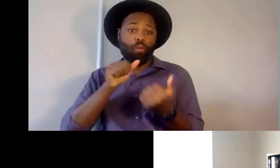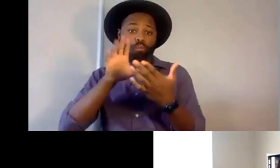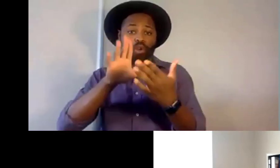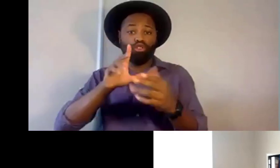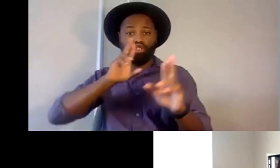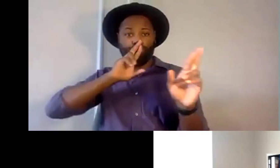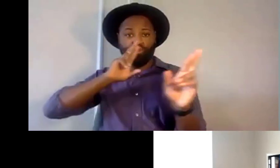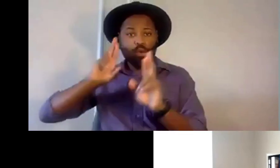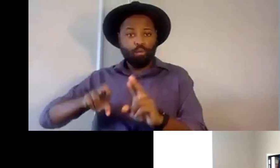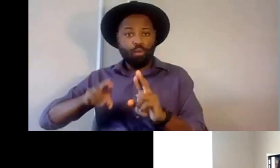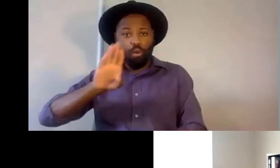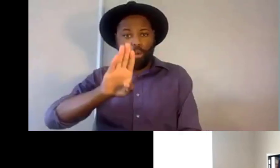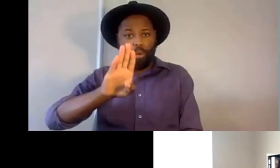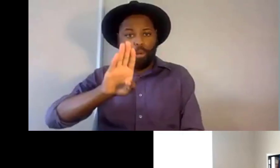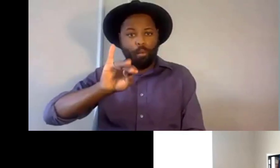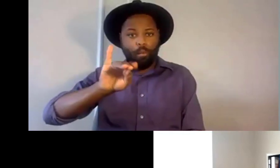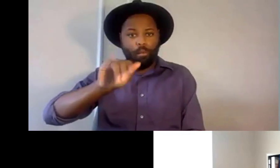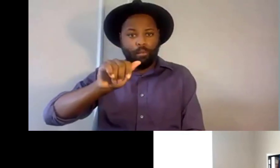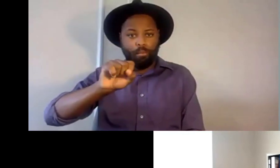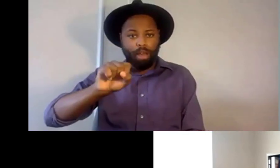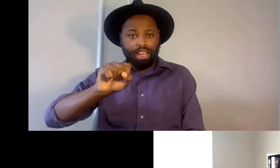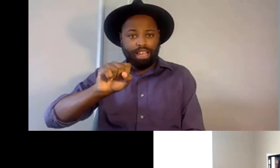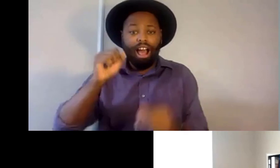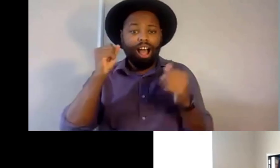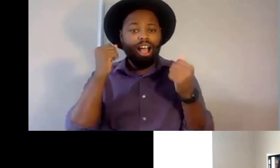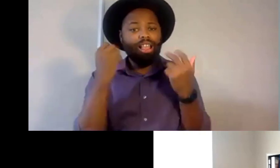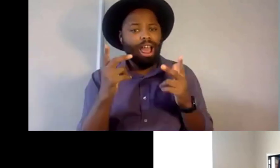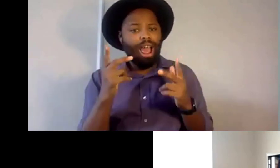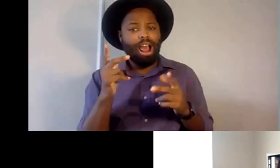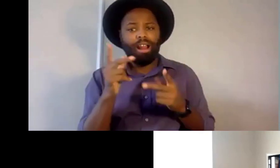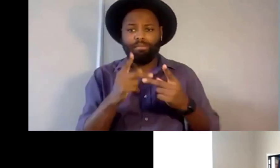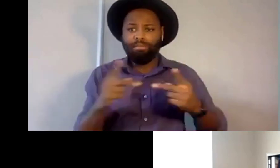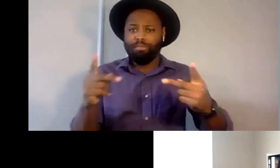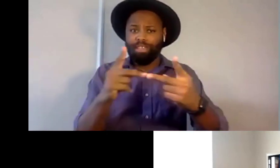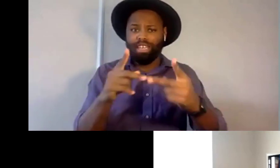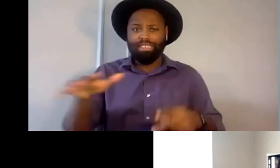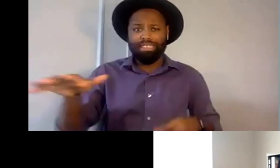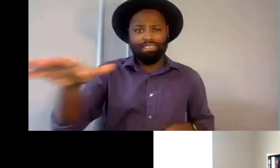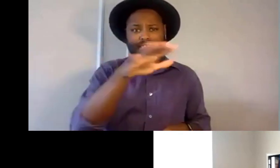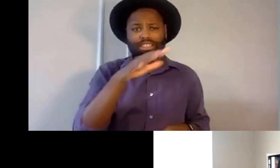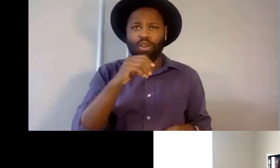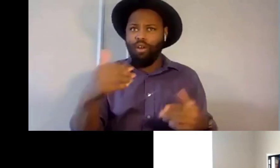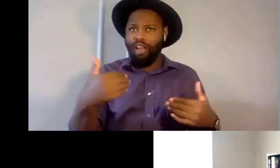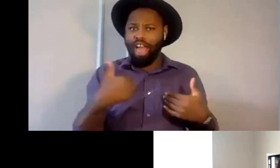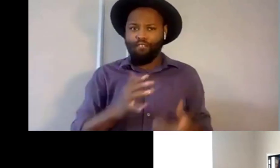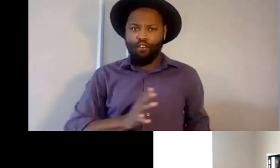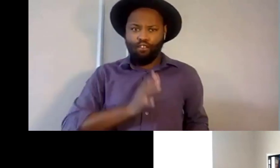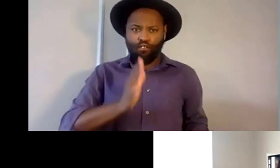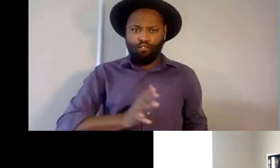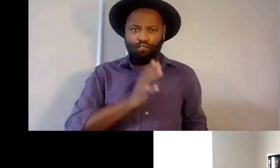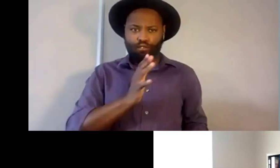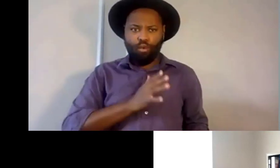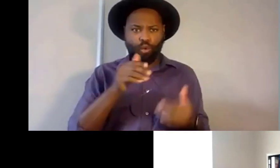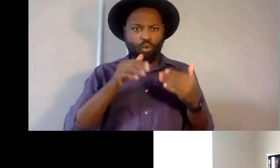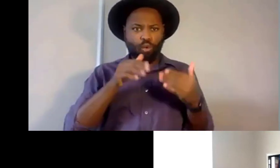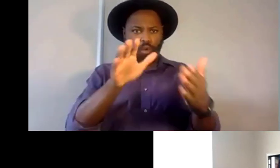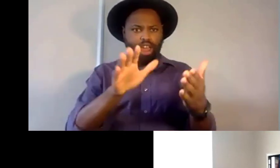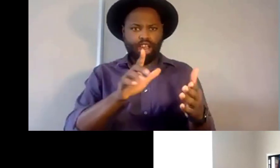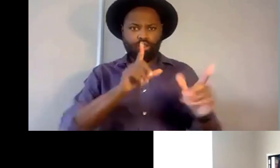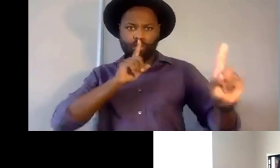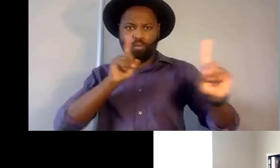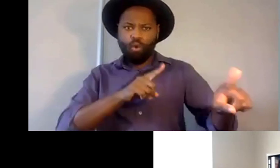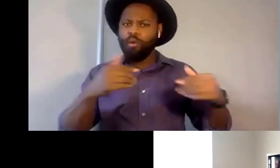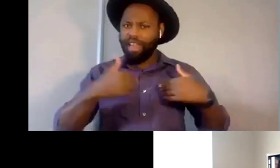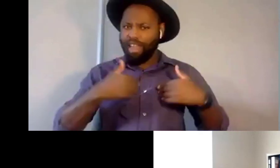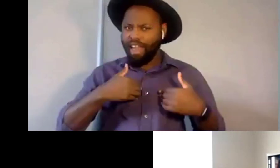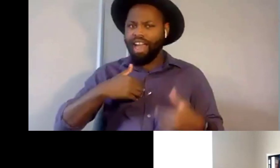bias, because a lot of places don't necessarily have like a formal way to report bias. We have our Title IX offices, but